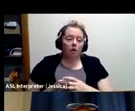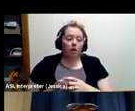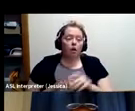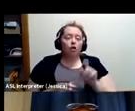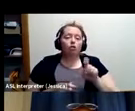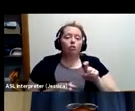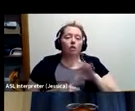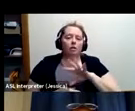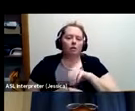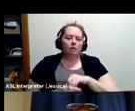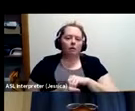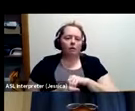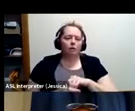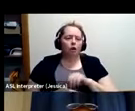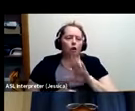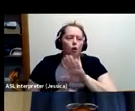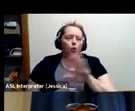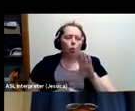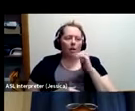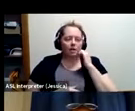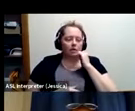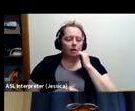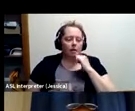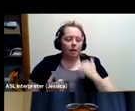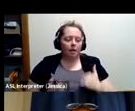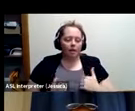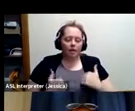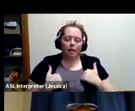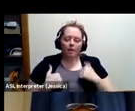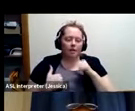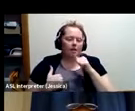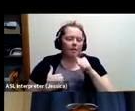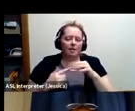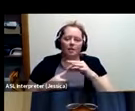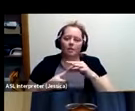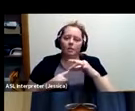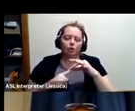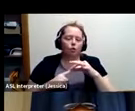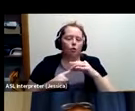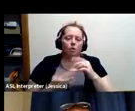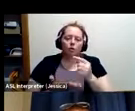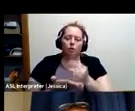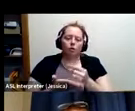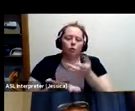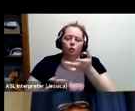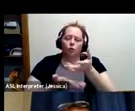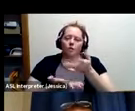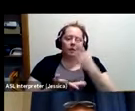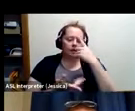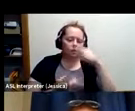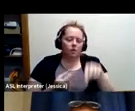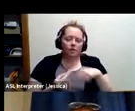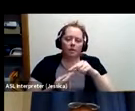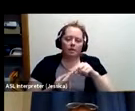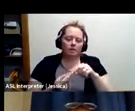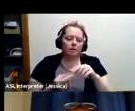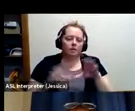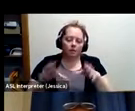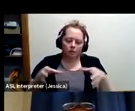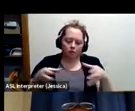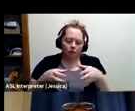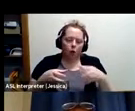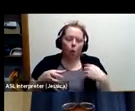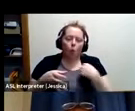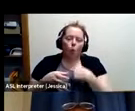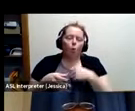everyday life. We're not presenting special treatment for a specific demographic. We're just acknowledging the huge amount of